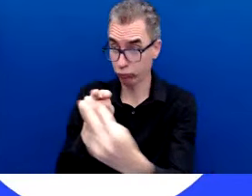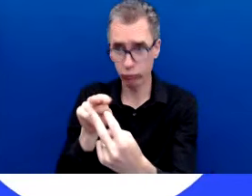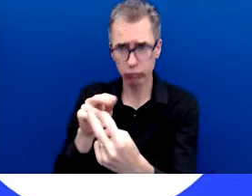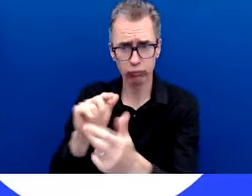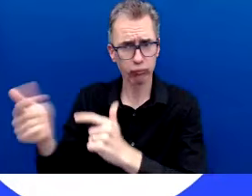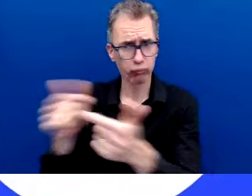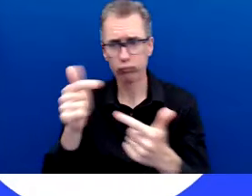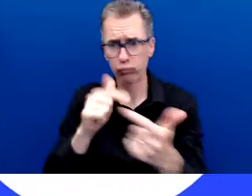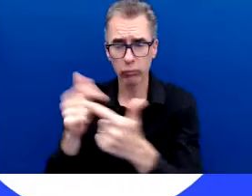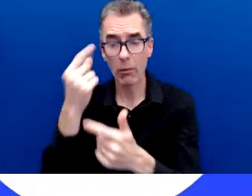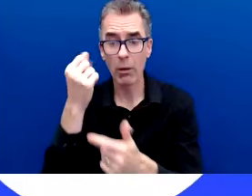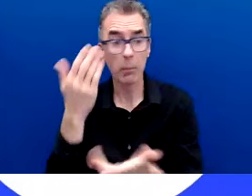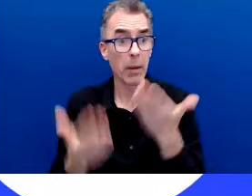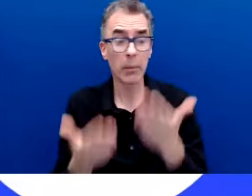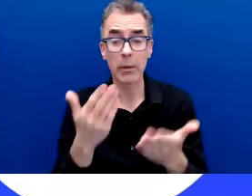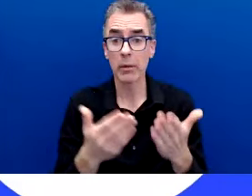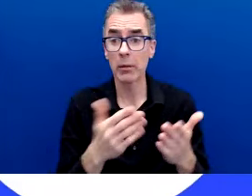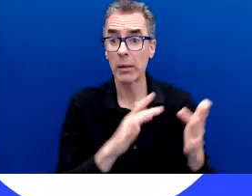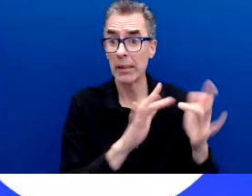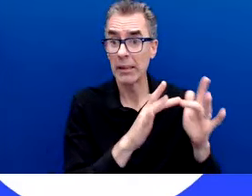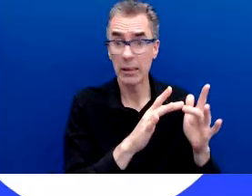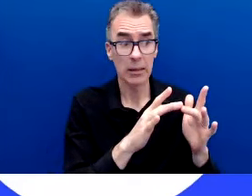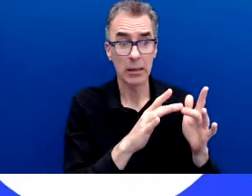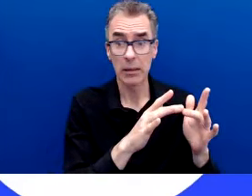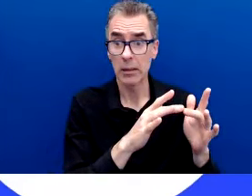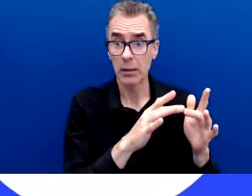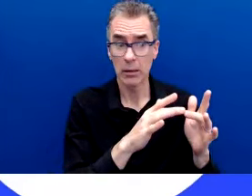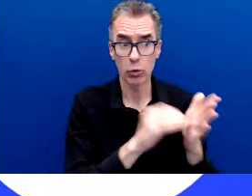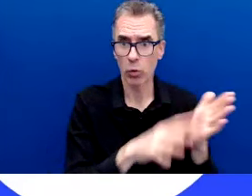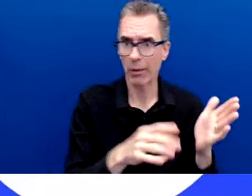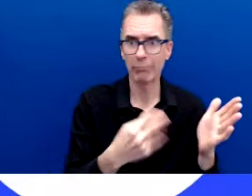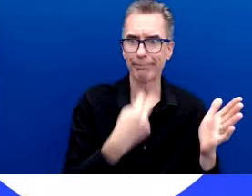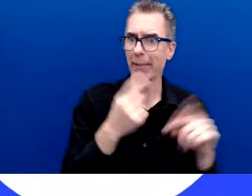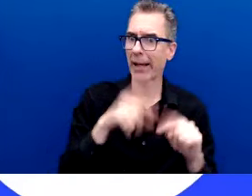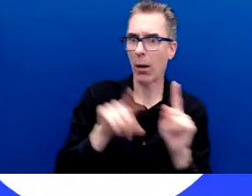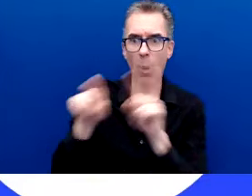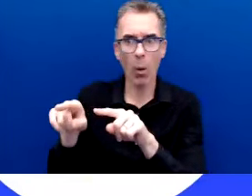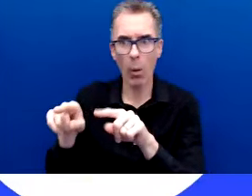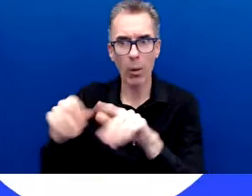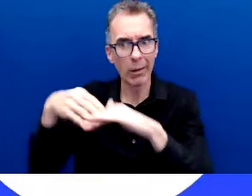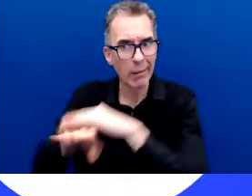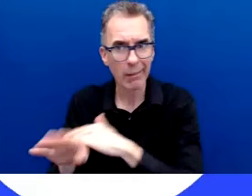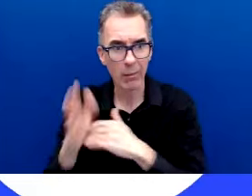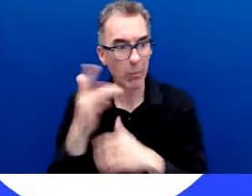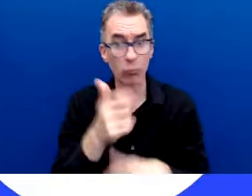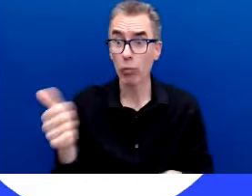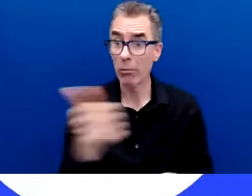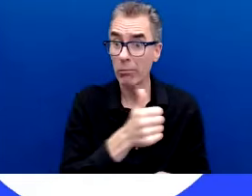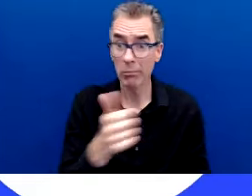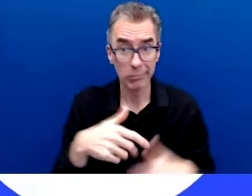we have the students, maybe they can't go to face-to-face courses for whatever reason. It could be, lack of transportation. It could